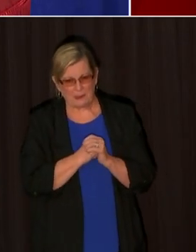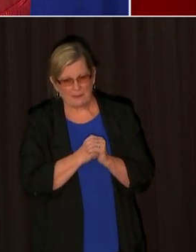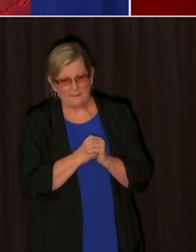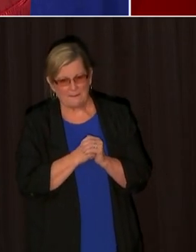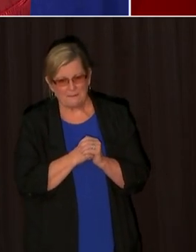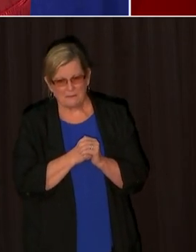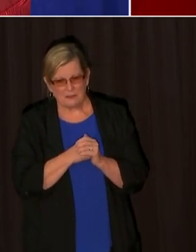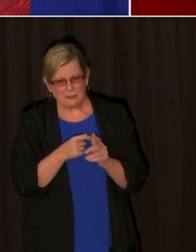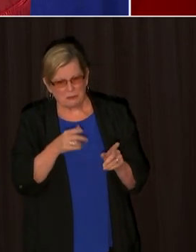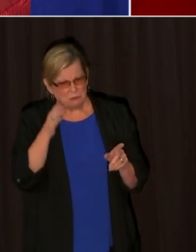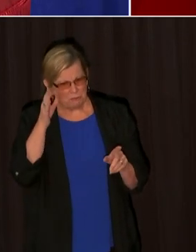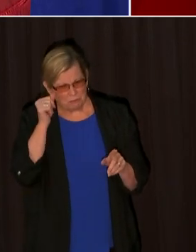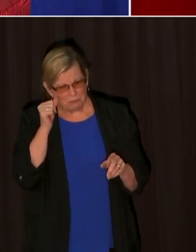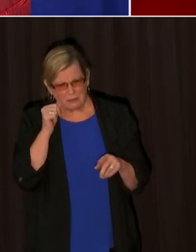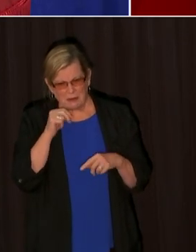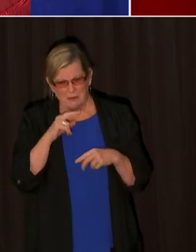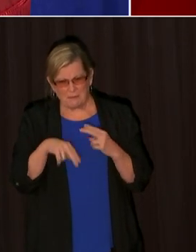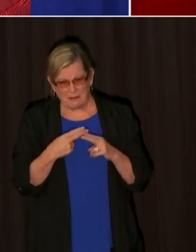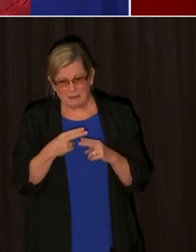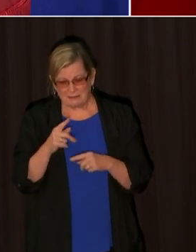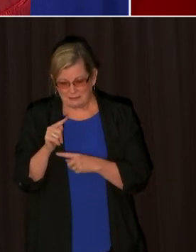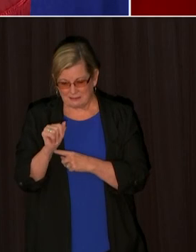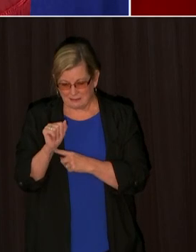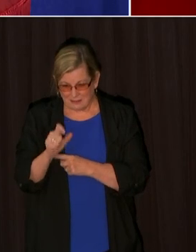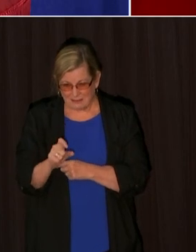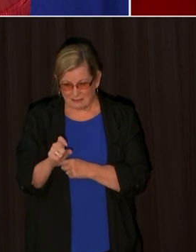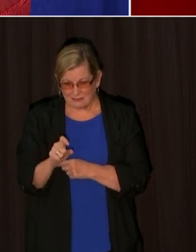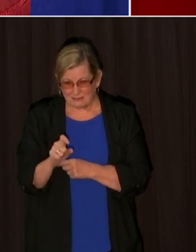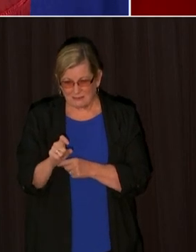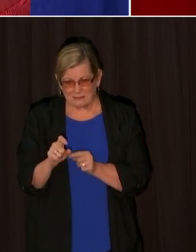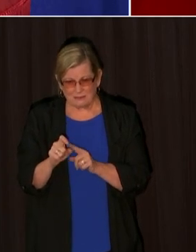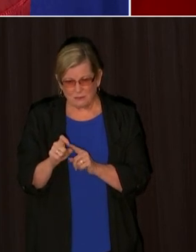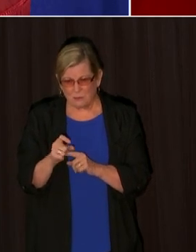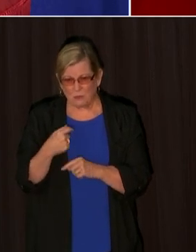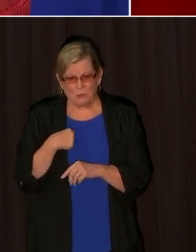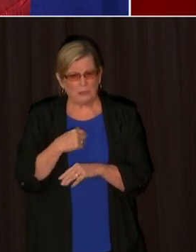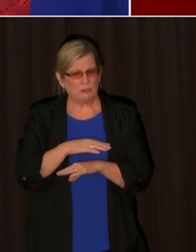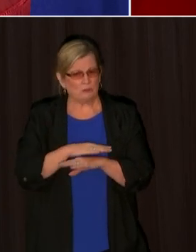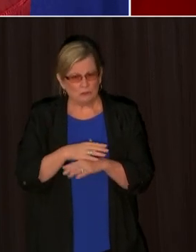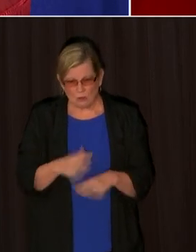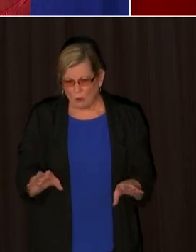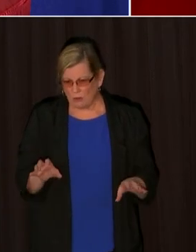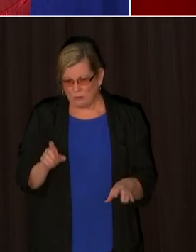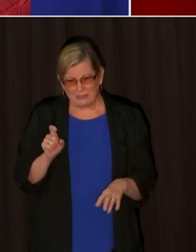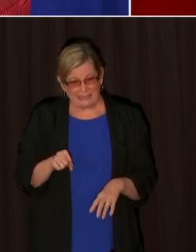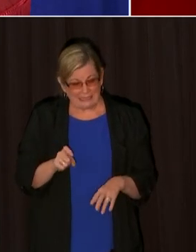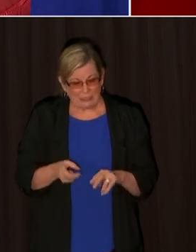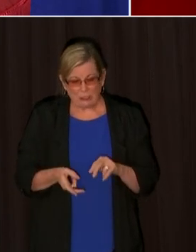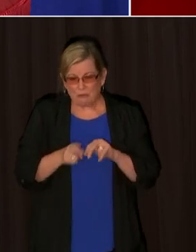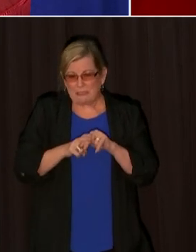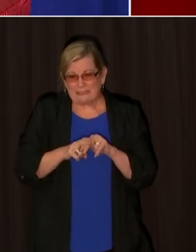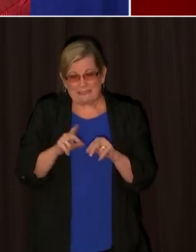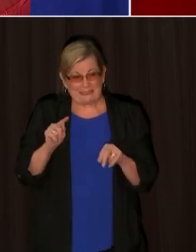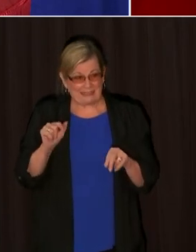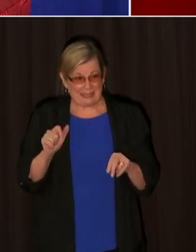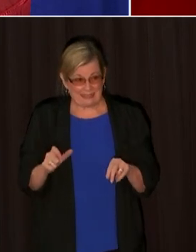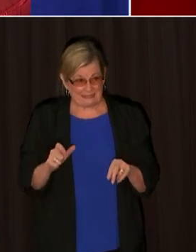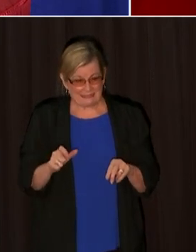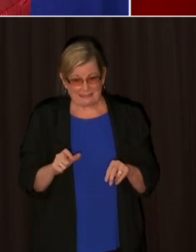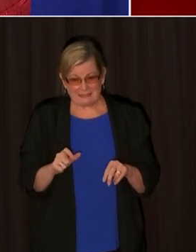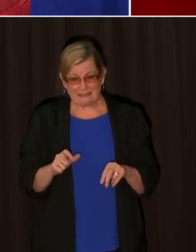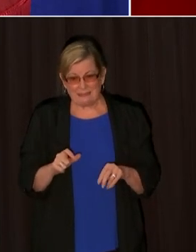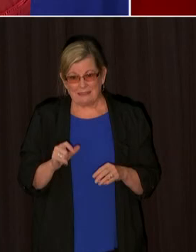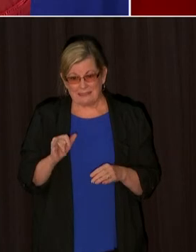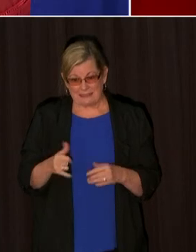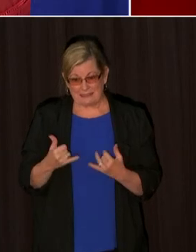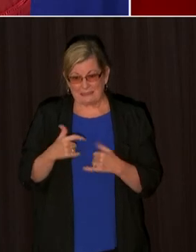taxes, saying basically we really don't need to raise taxes or implement taxes during this period of time. The